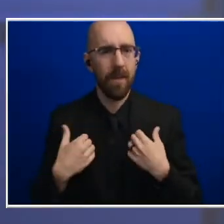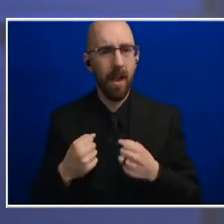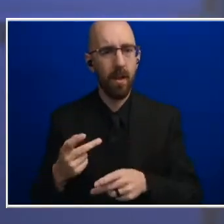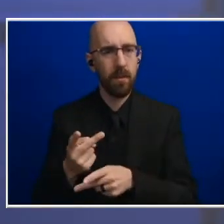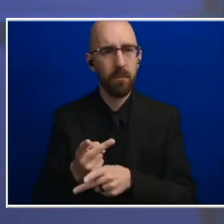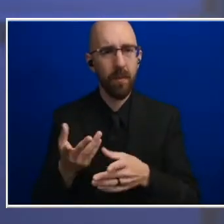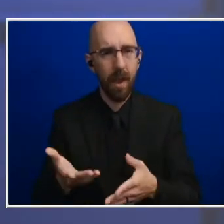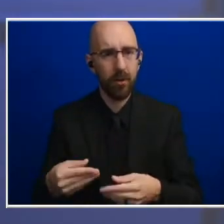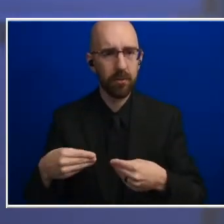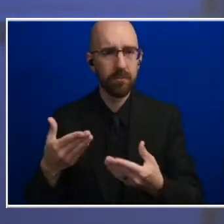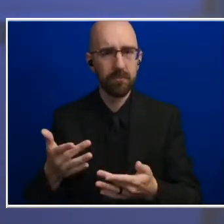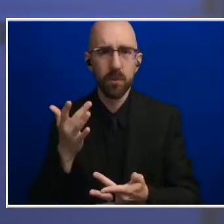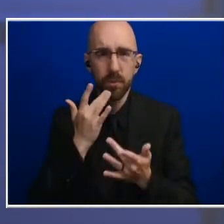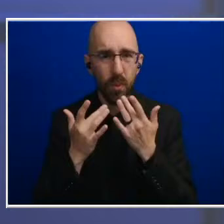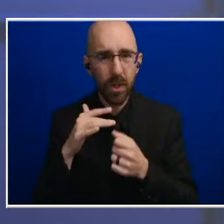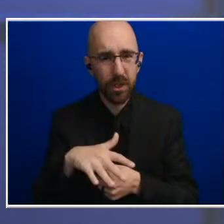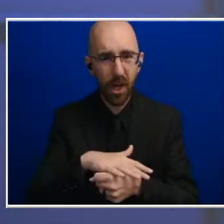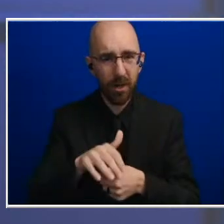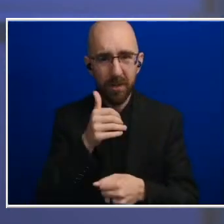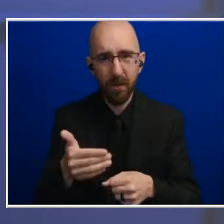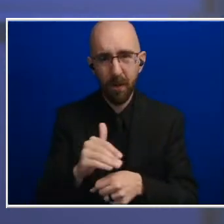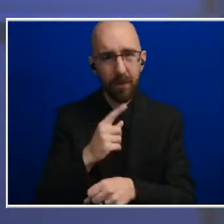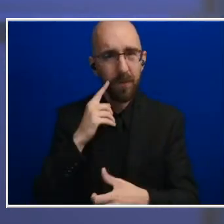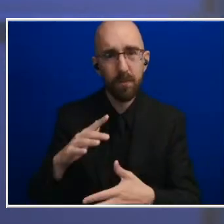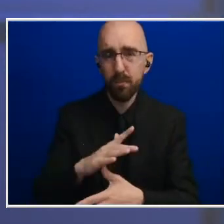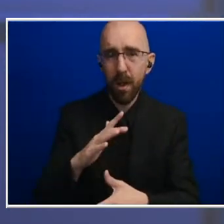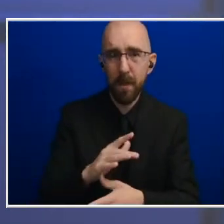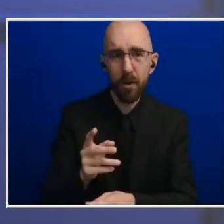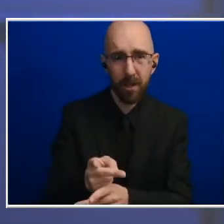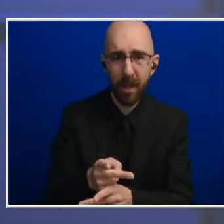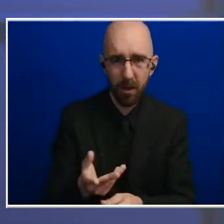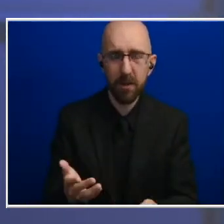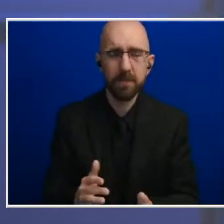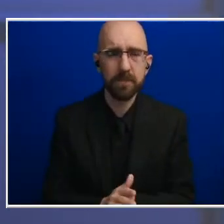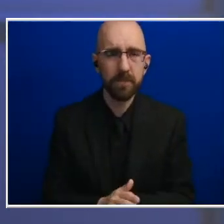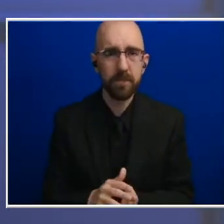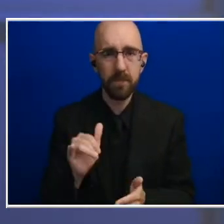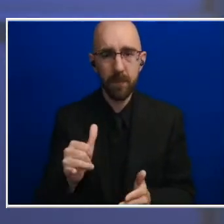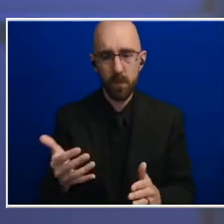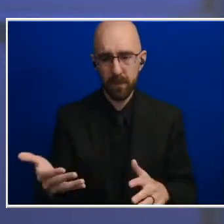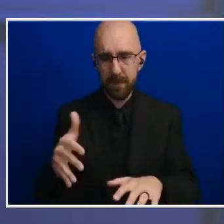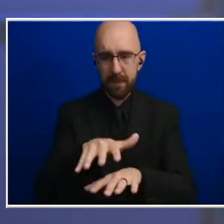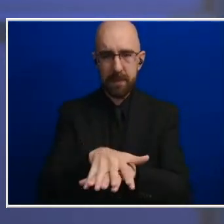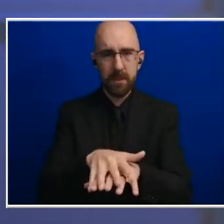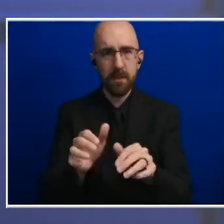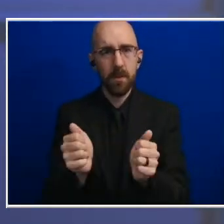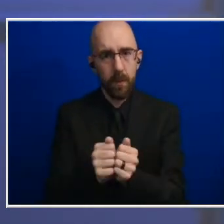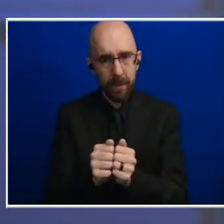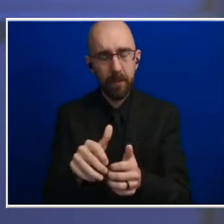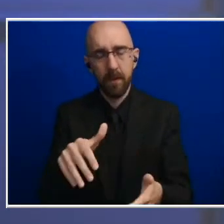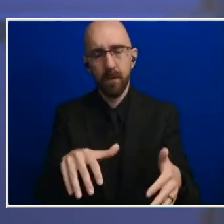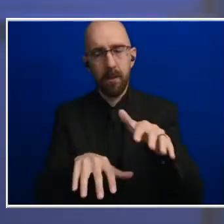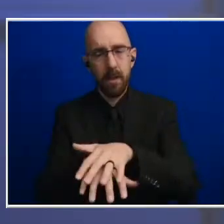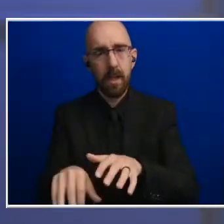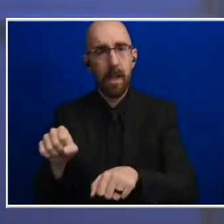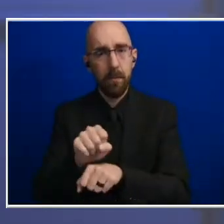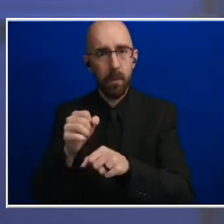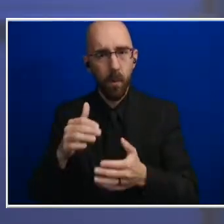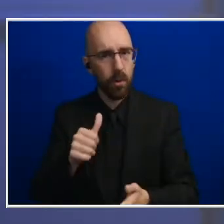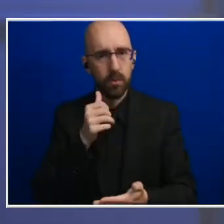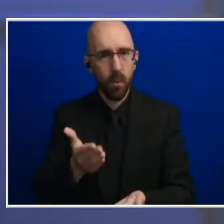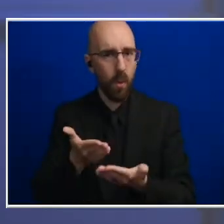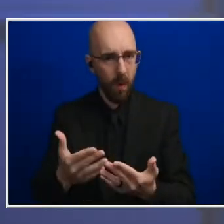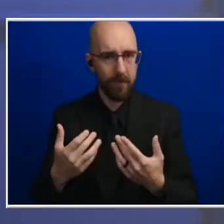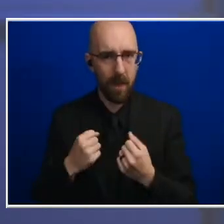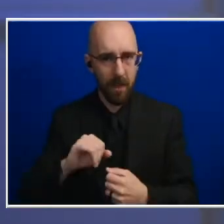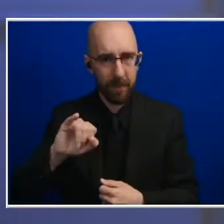even covered adequately for primary care. So you put that together with employers that don't offer health insurance, or a state